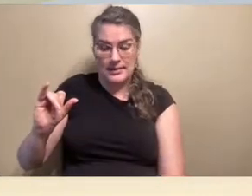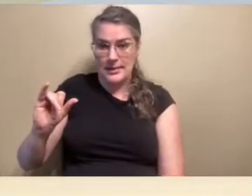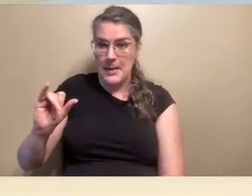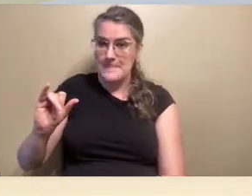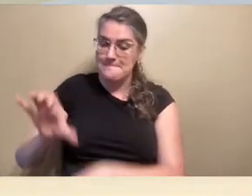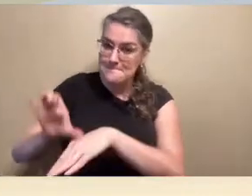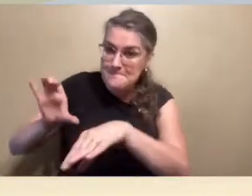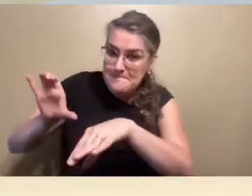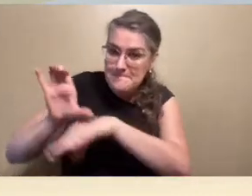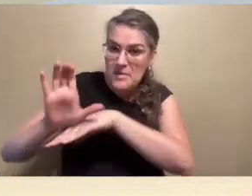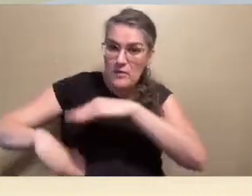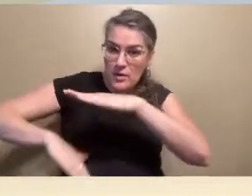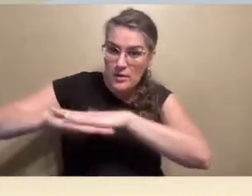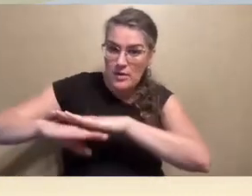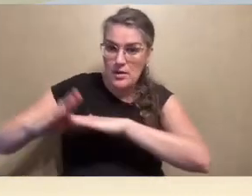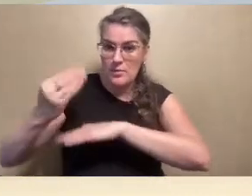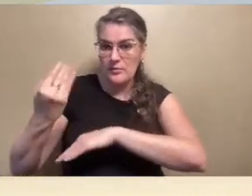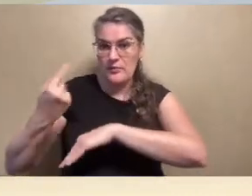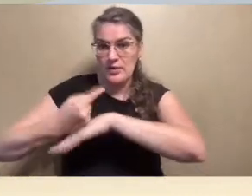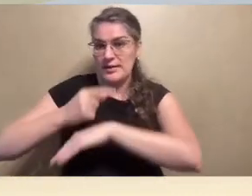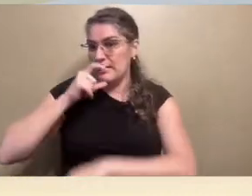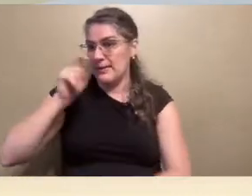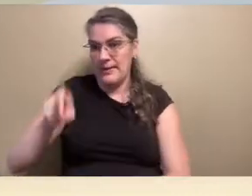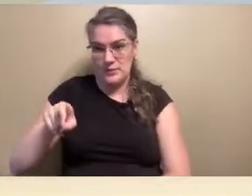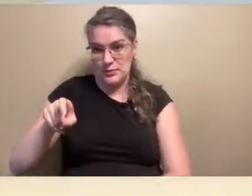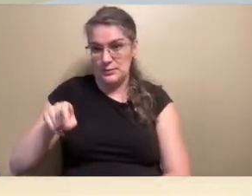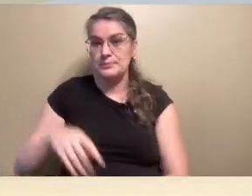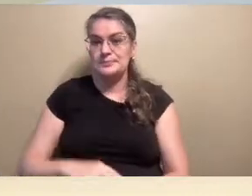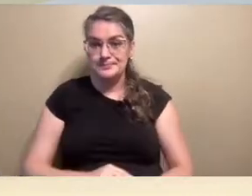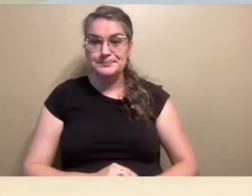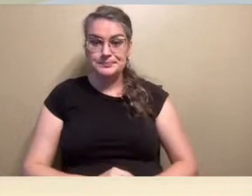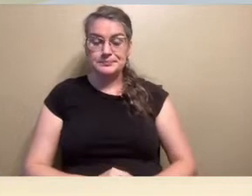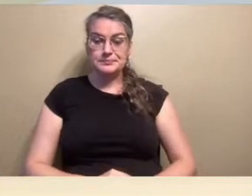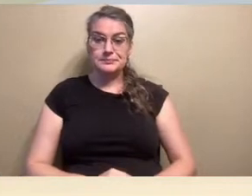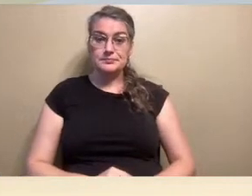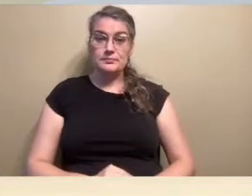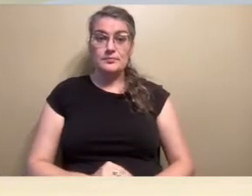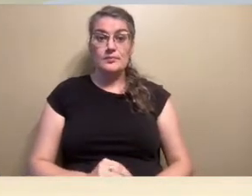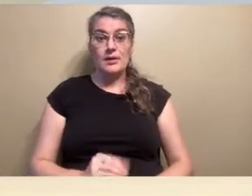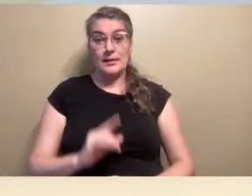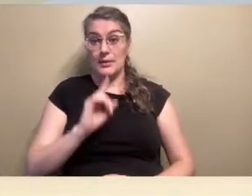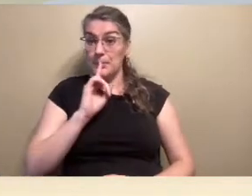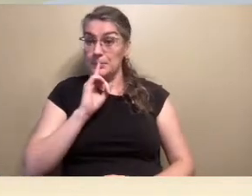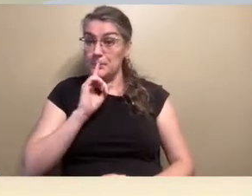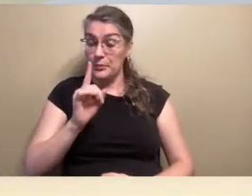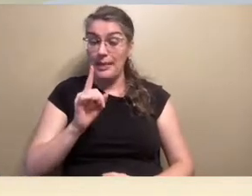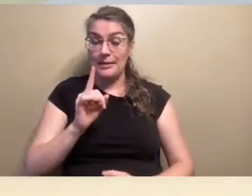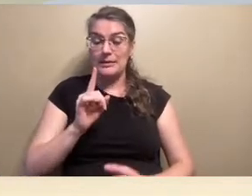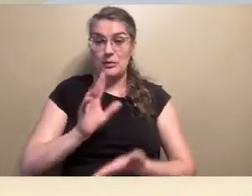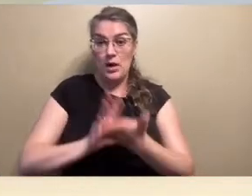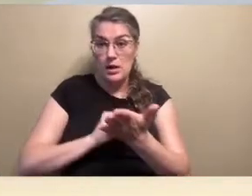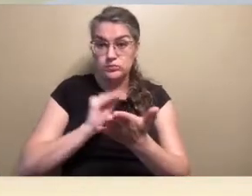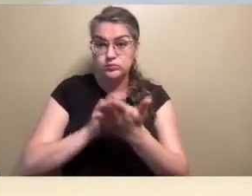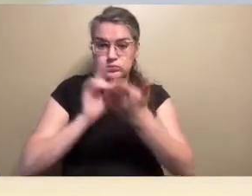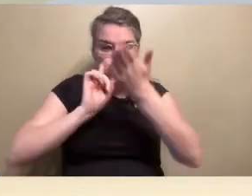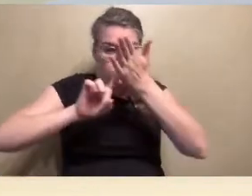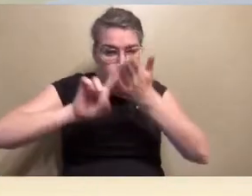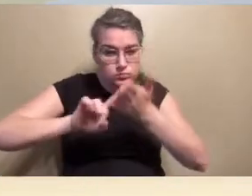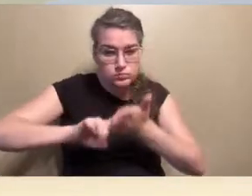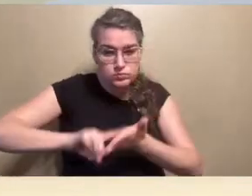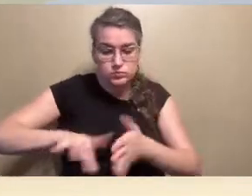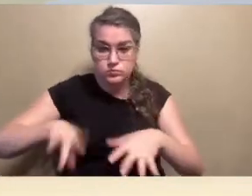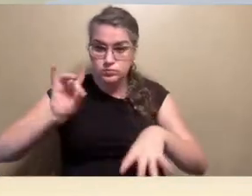to undergo isolation in the same way. So it's really based on what we know and what we've learned about the